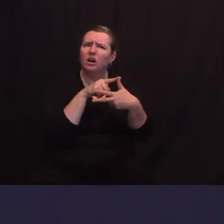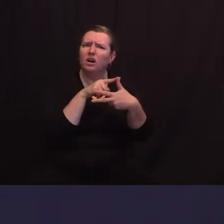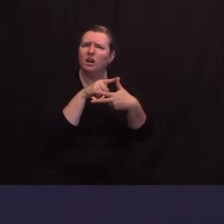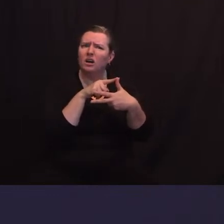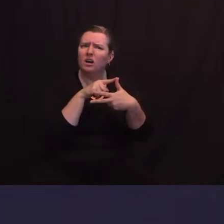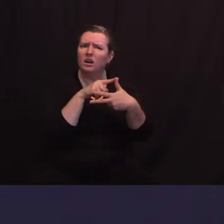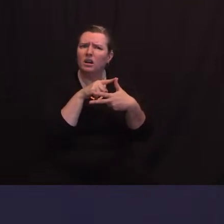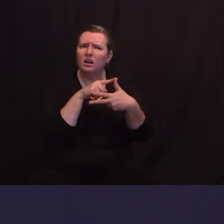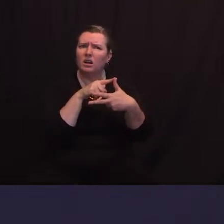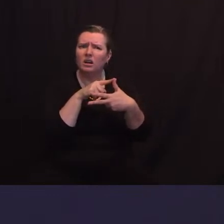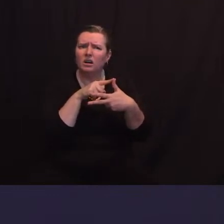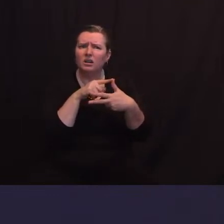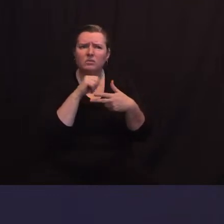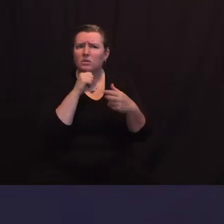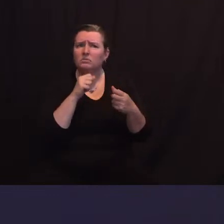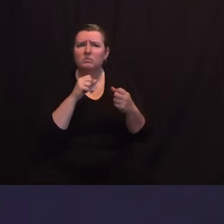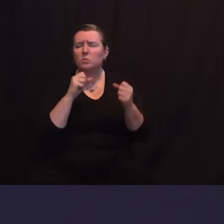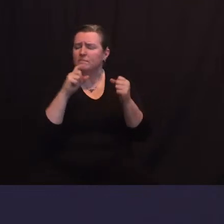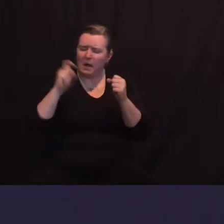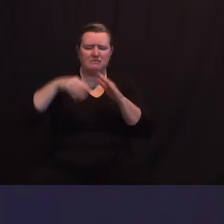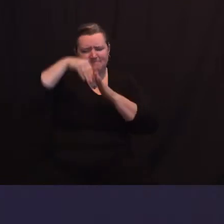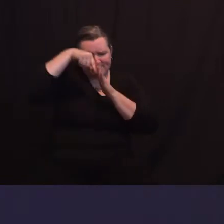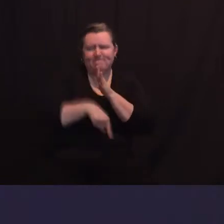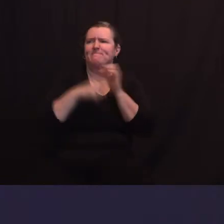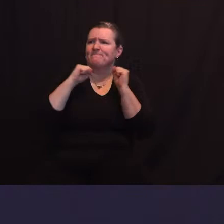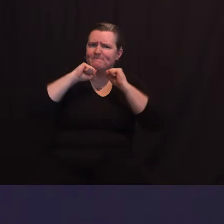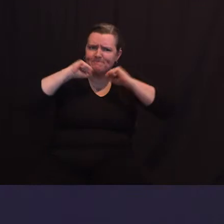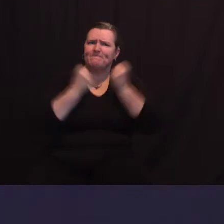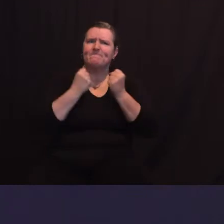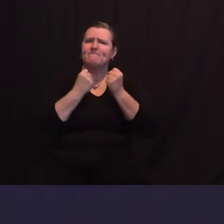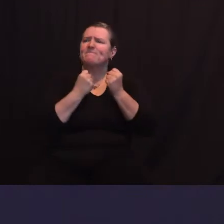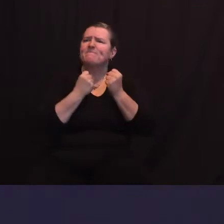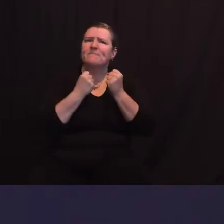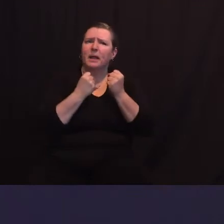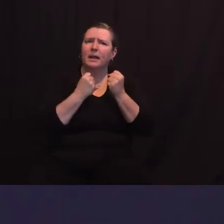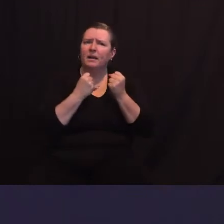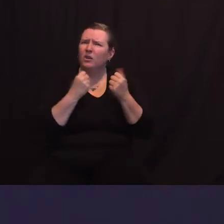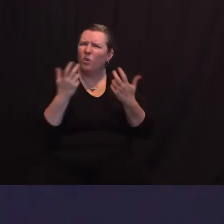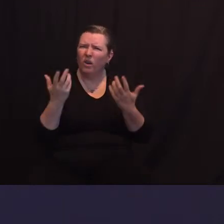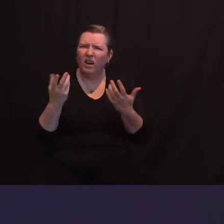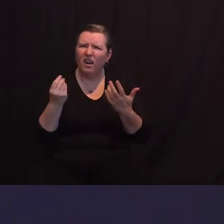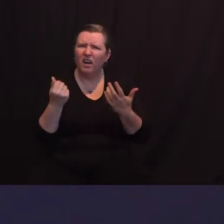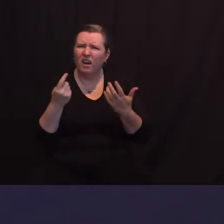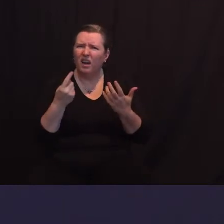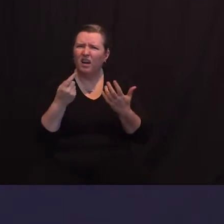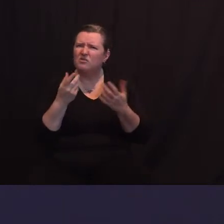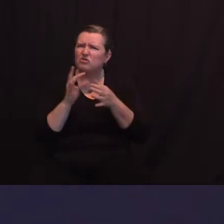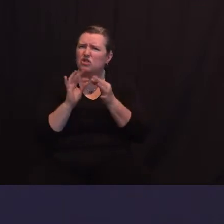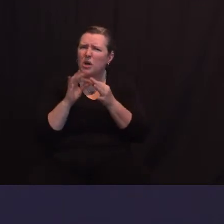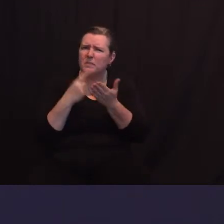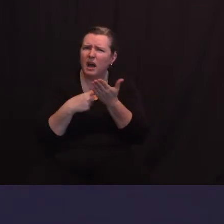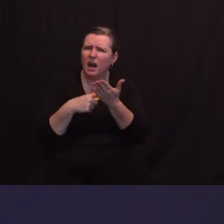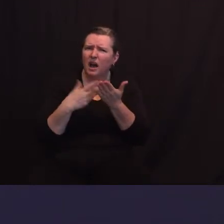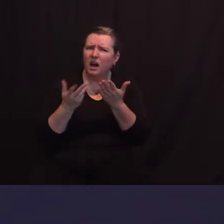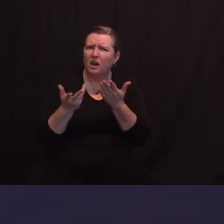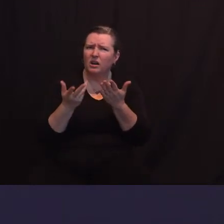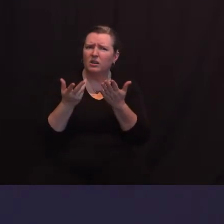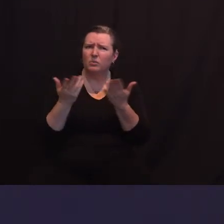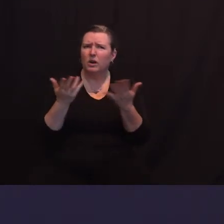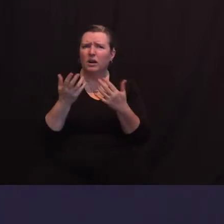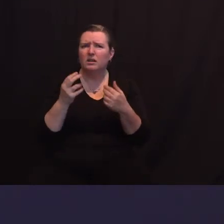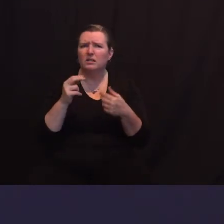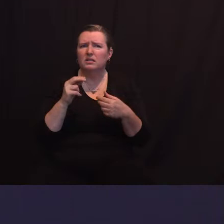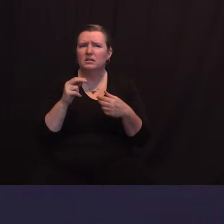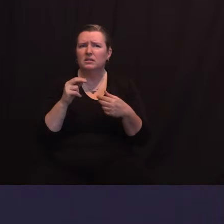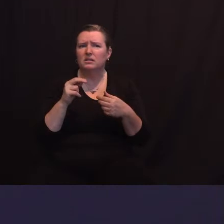ultra-cold storage temperatures. Could you, perhaps Commissioner or Dr. Eddy, talk about what are the megasites doing in terms of when